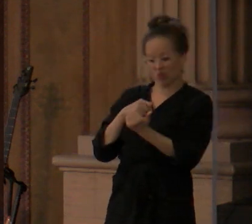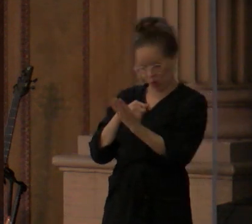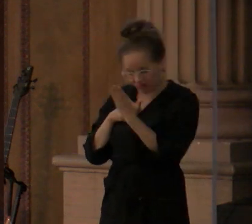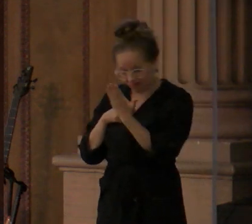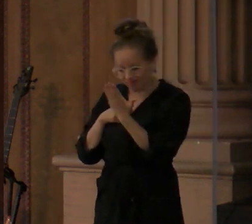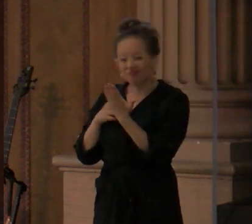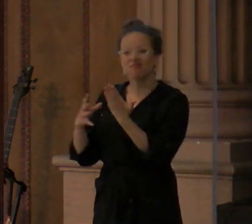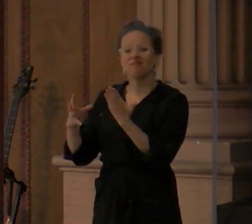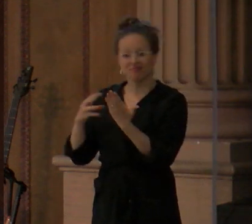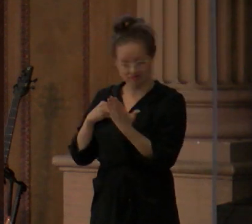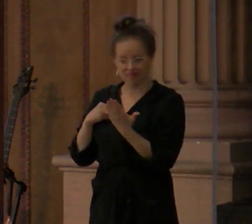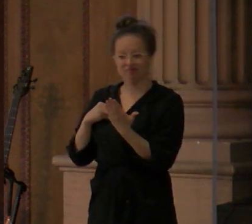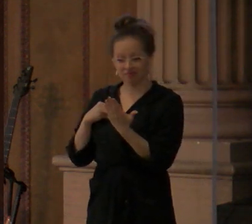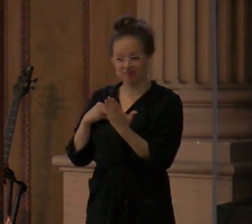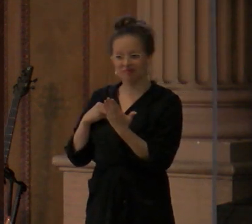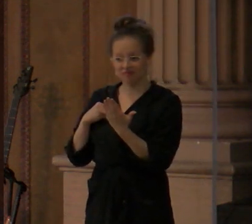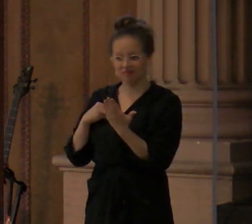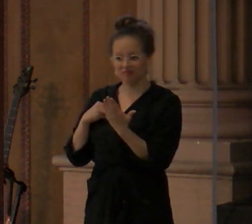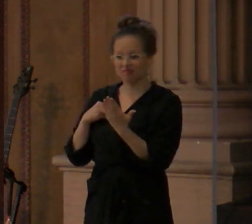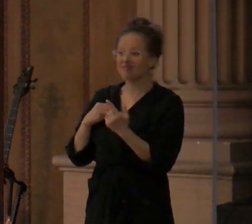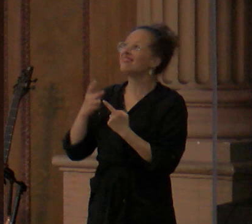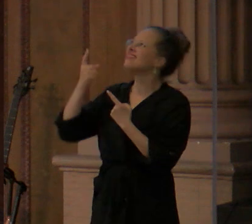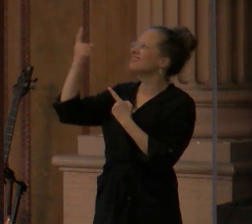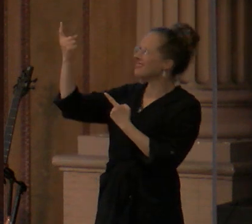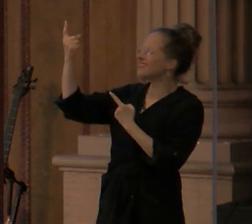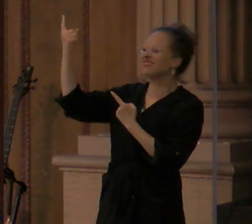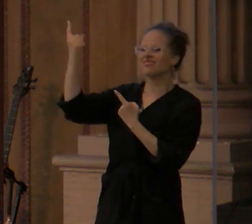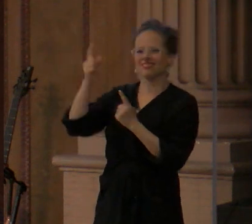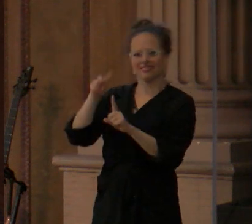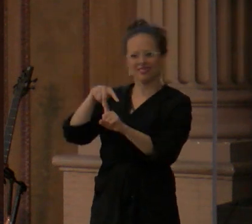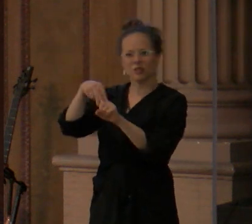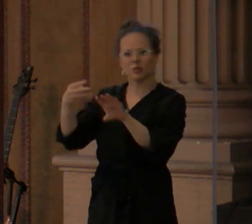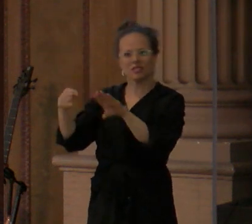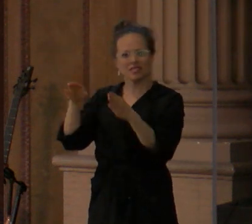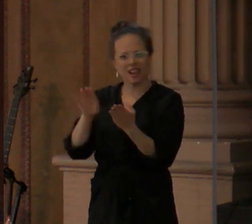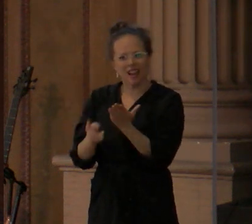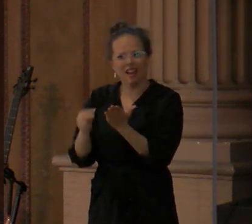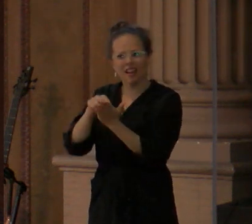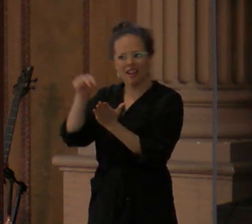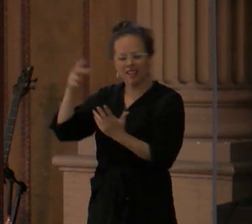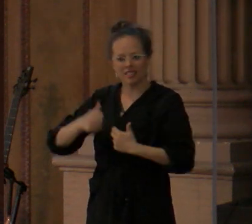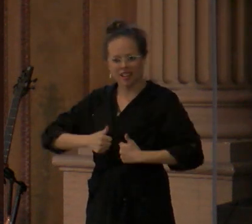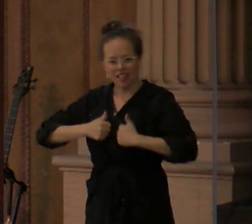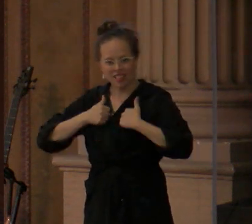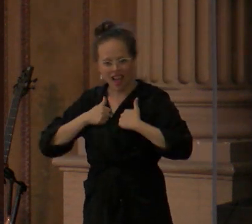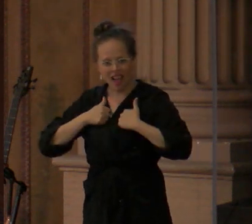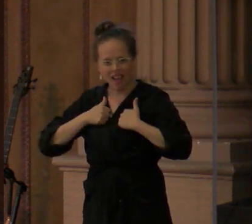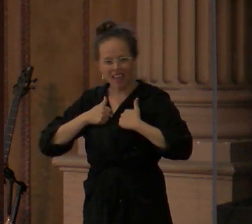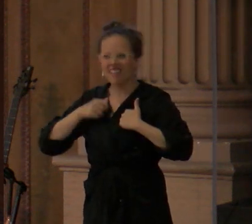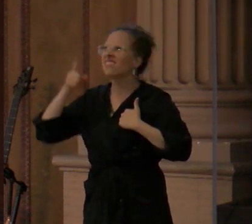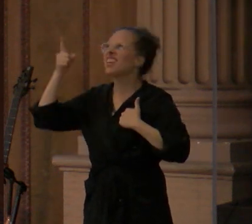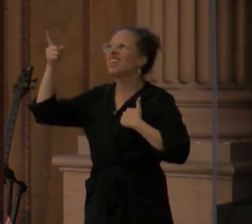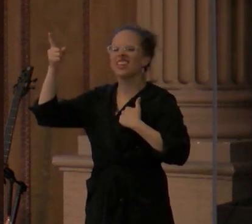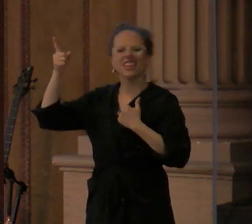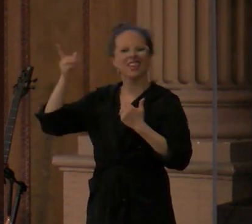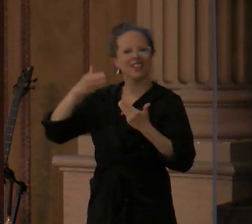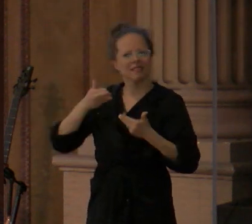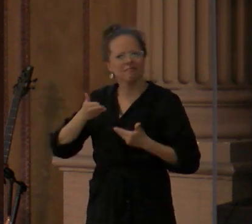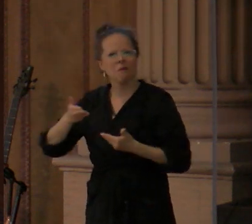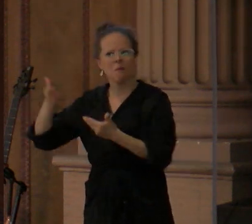then that one who was dead and is alive comes to us. And instead of the death sentence that we deserve, he embraces us.